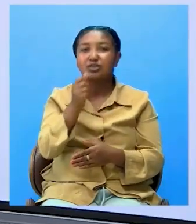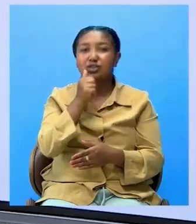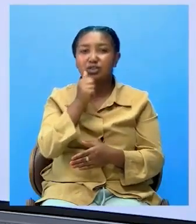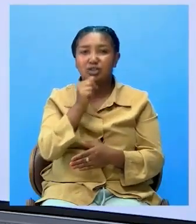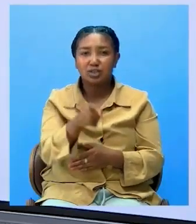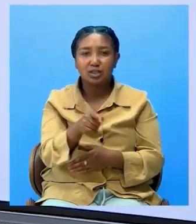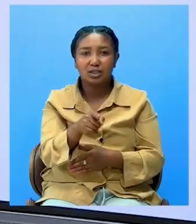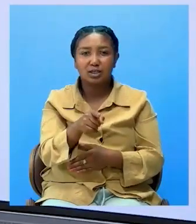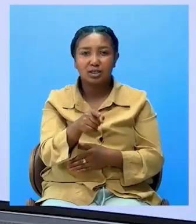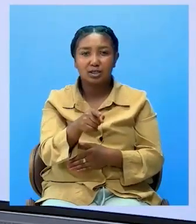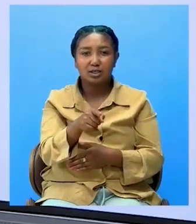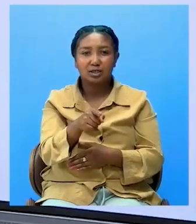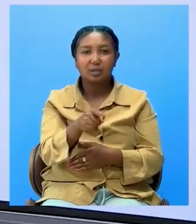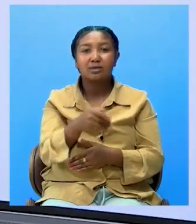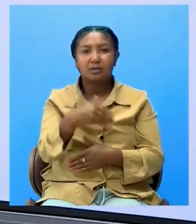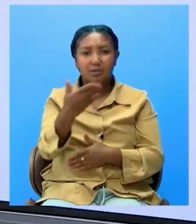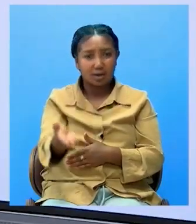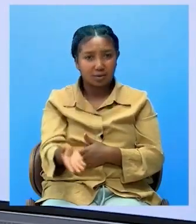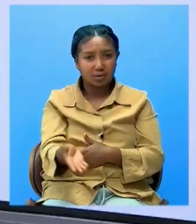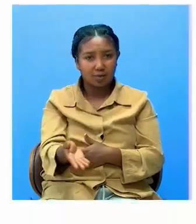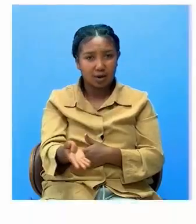She, here